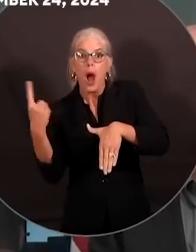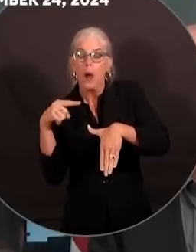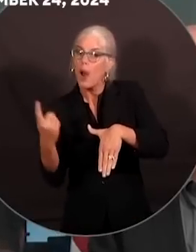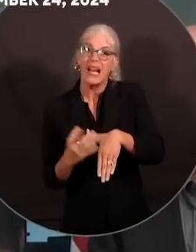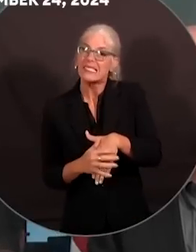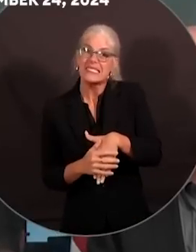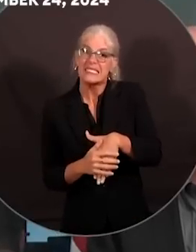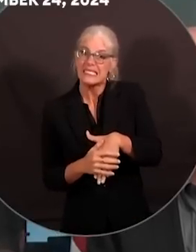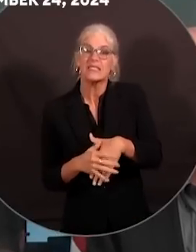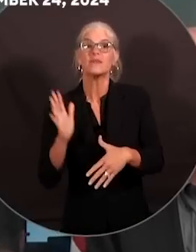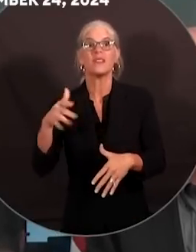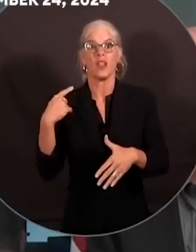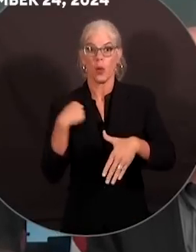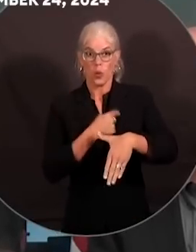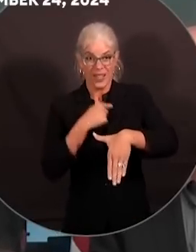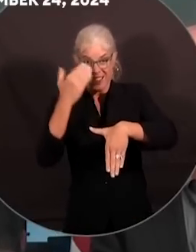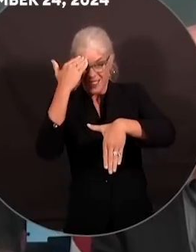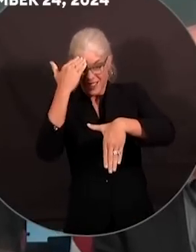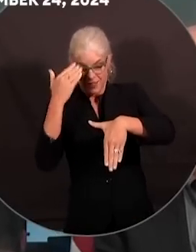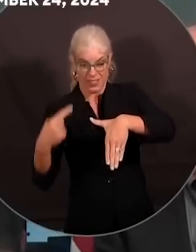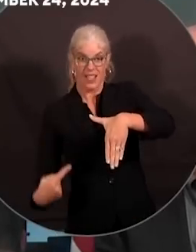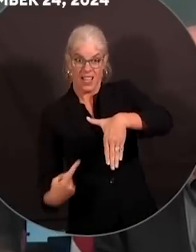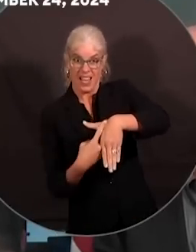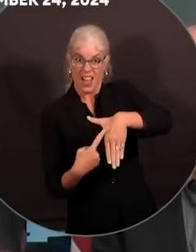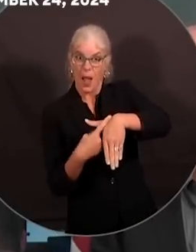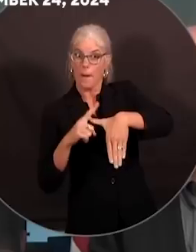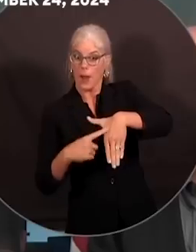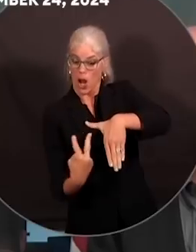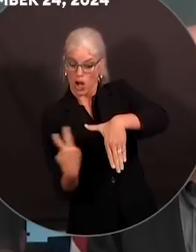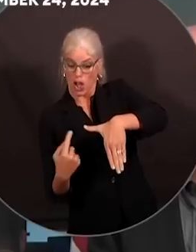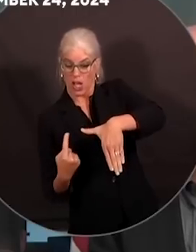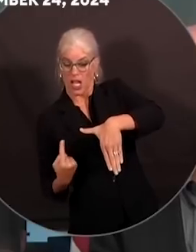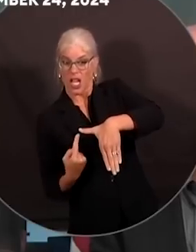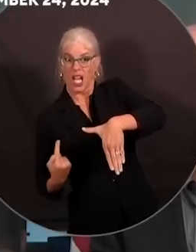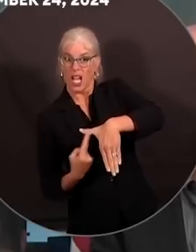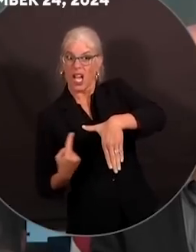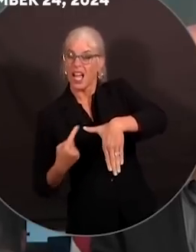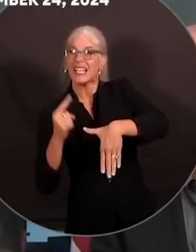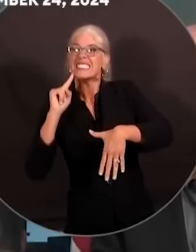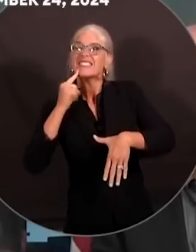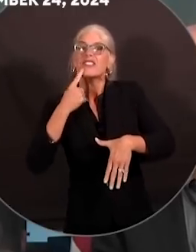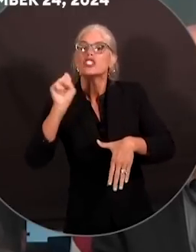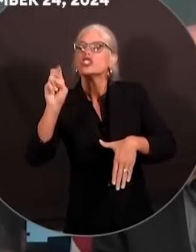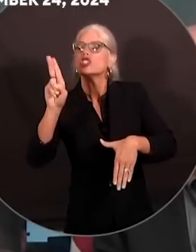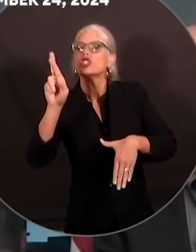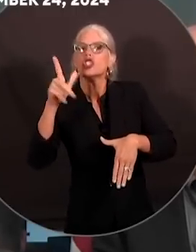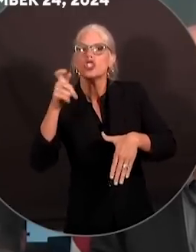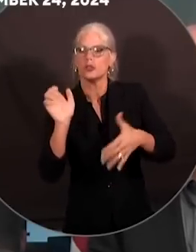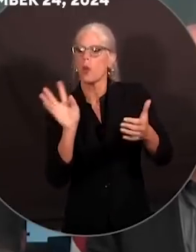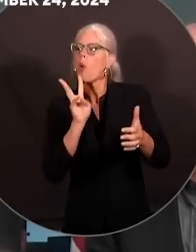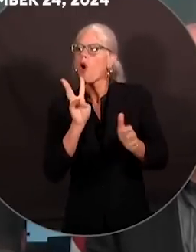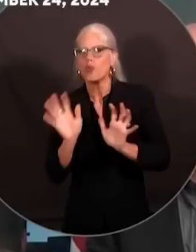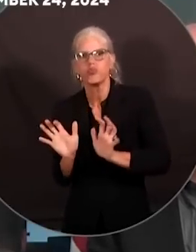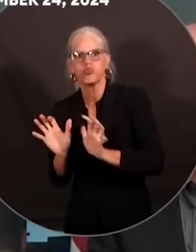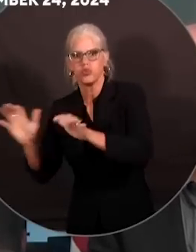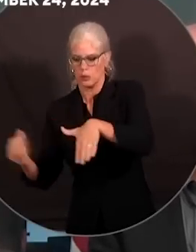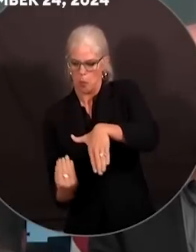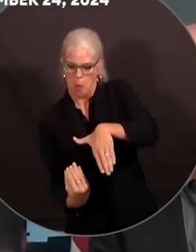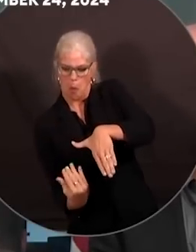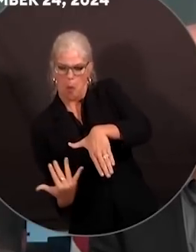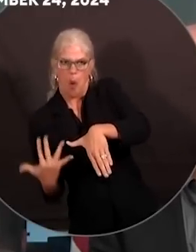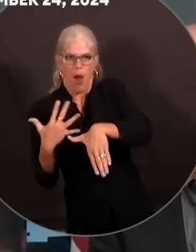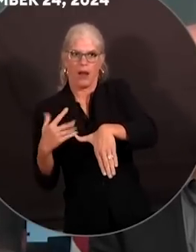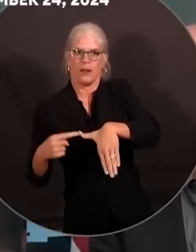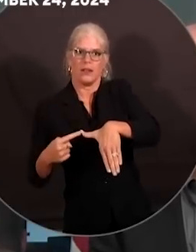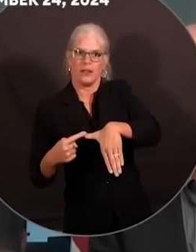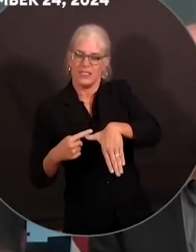Florida for potential significant storm surge. So just know that this thing's there, know that this could have broad